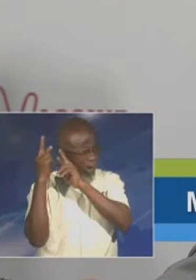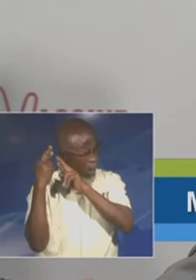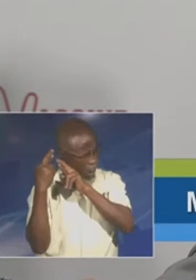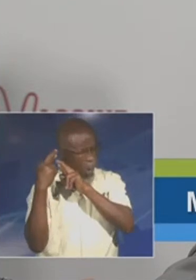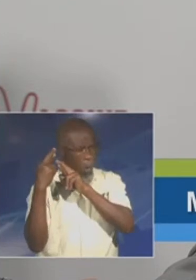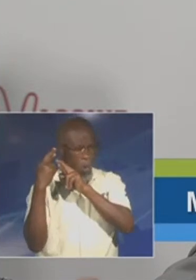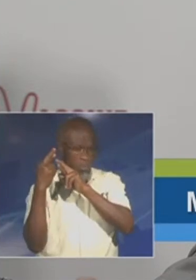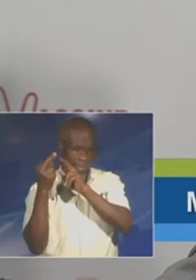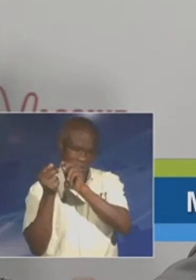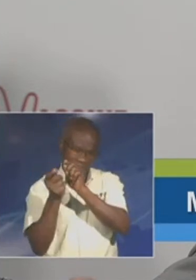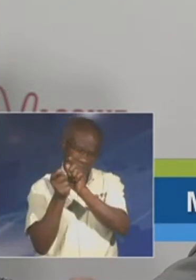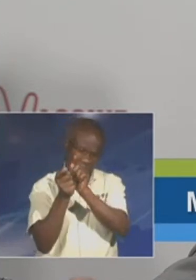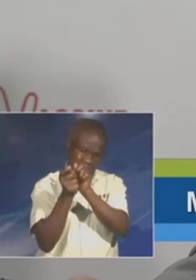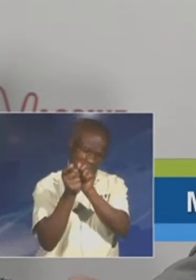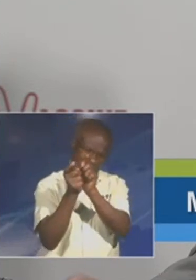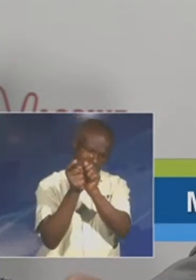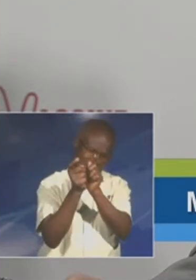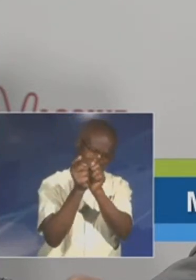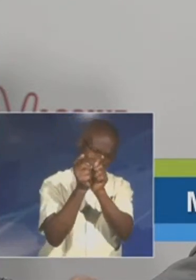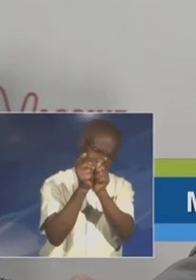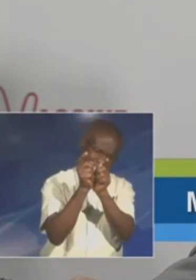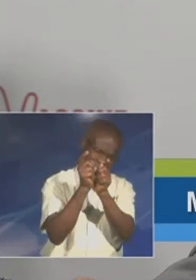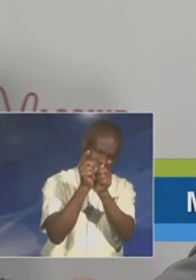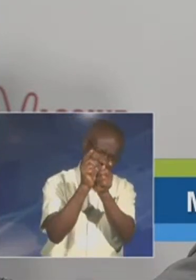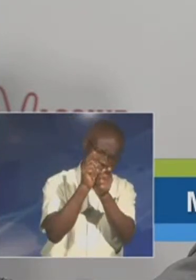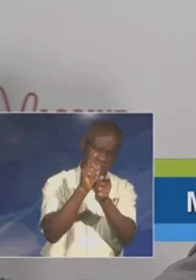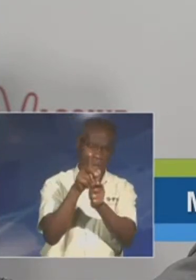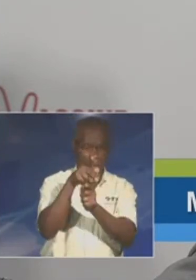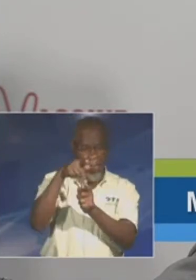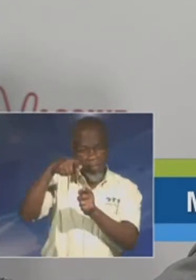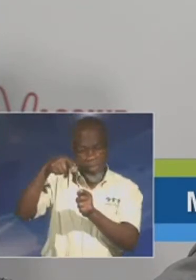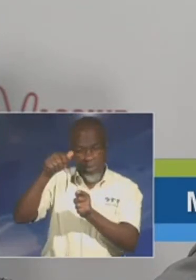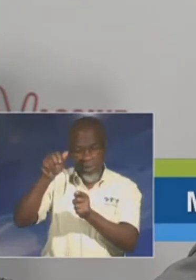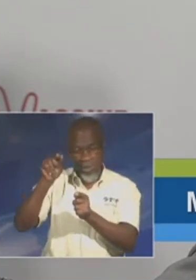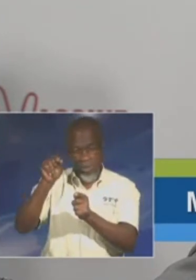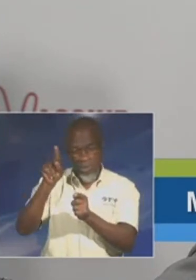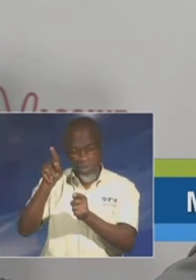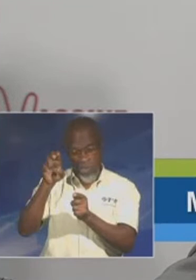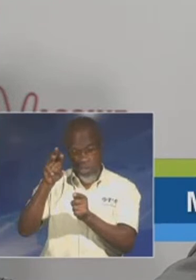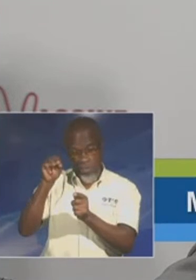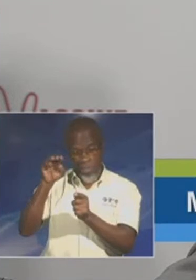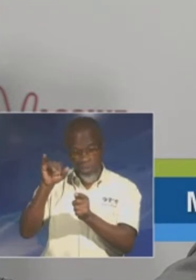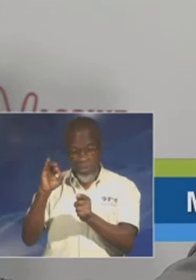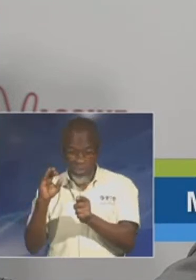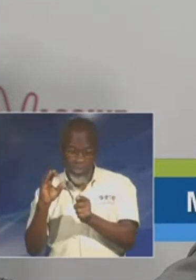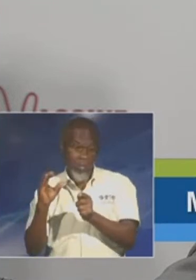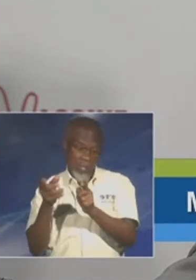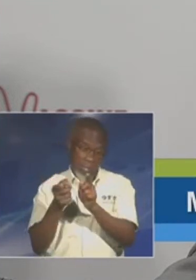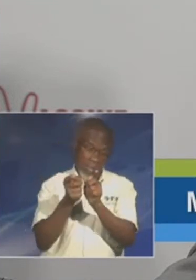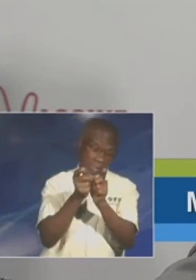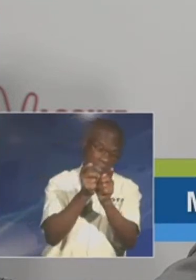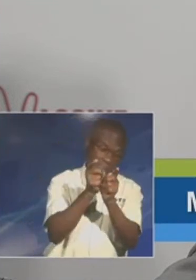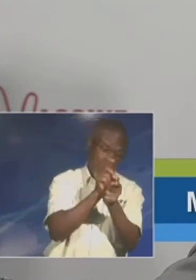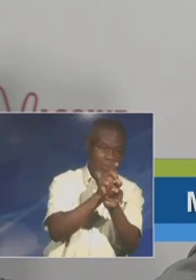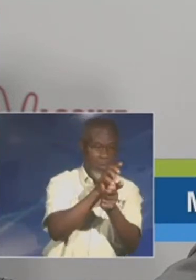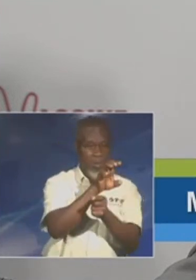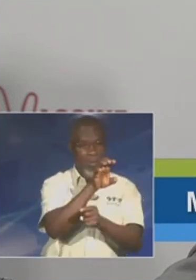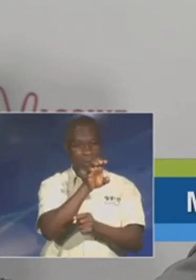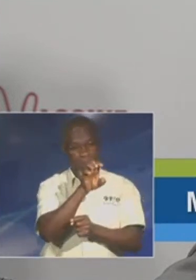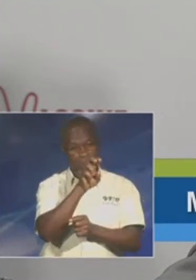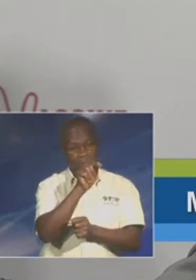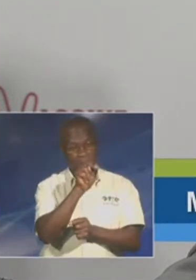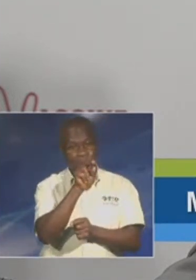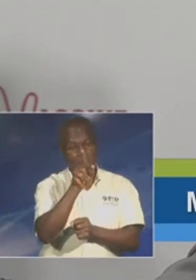pandemic to an endemic stage, is still with us. It is a threat to your life. It is a threat to the